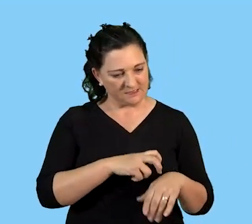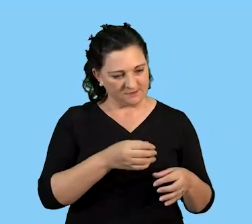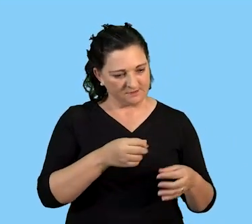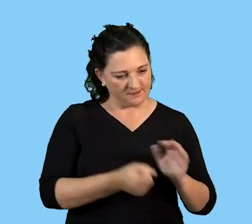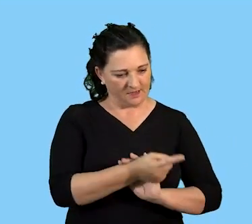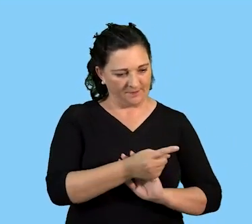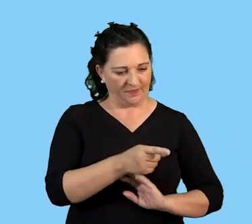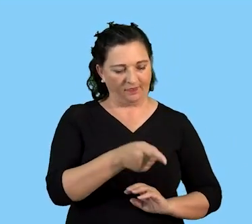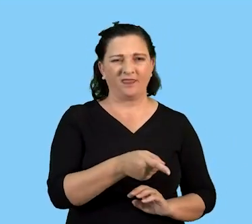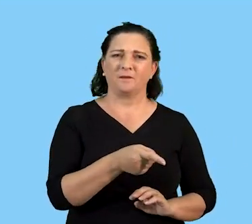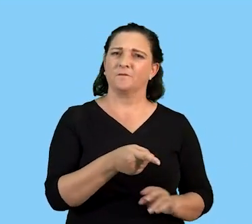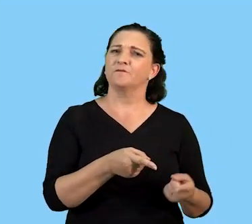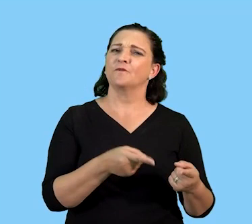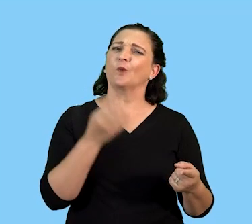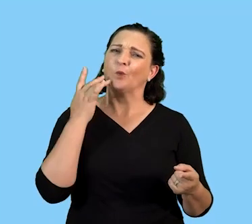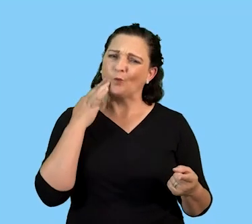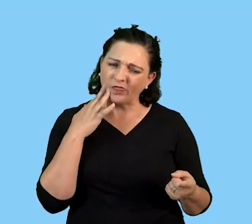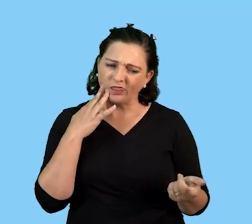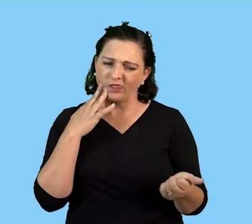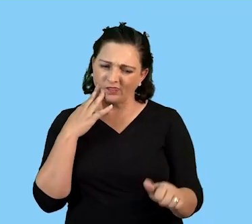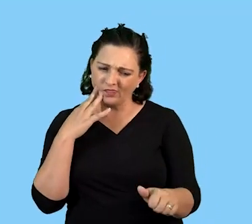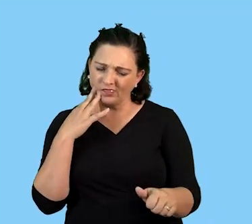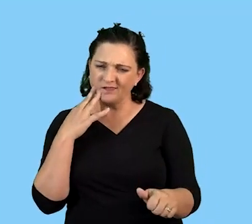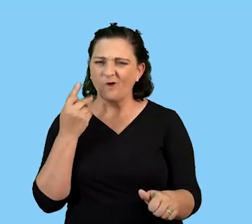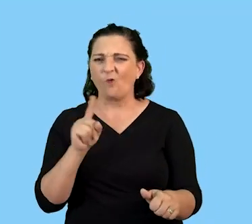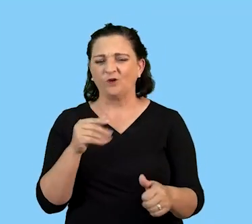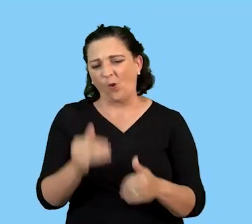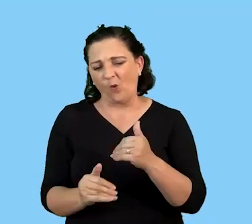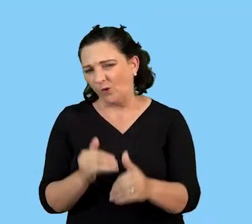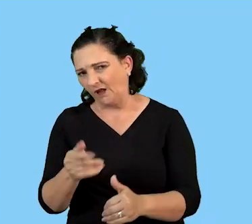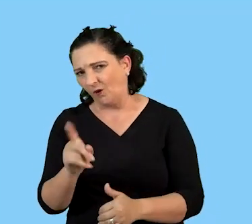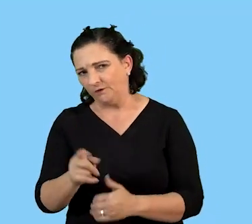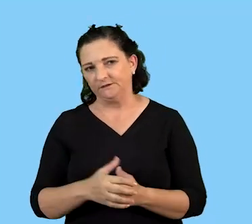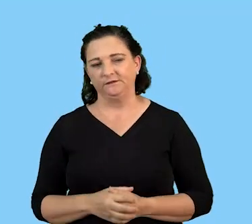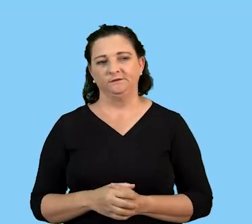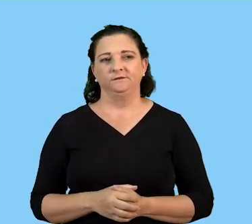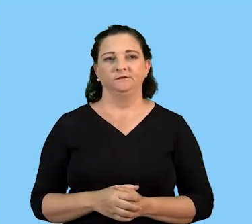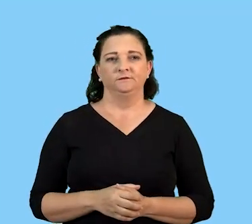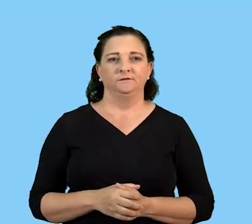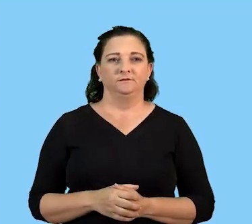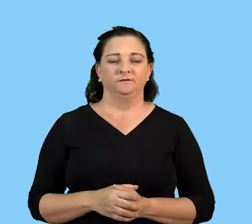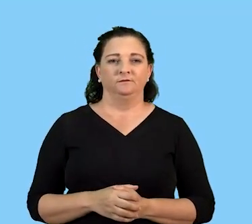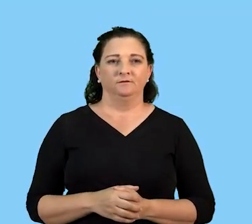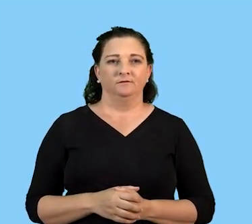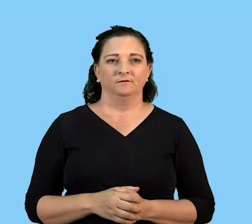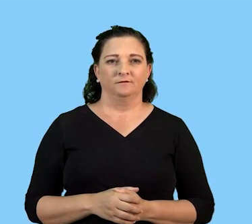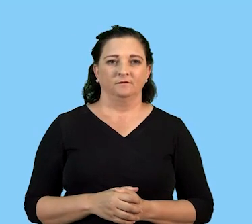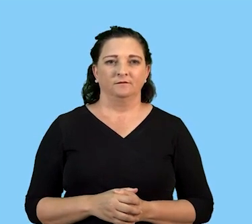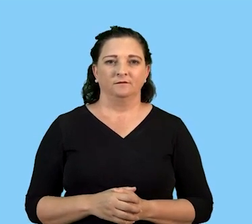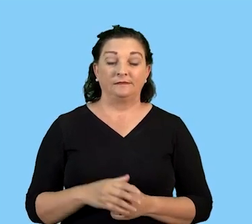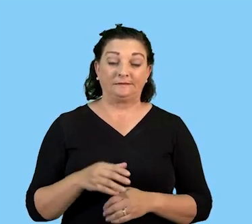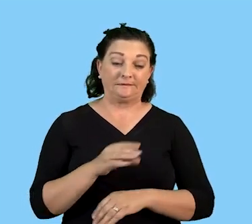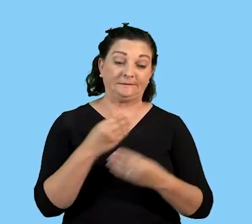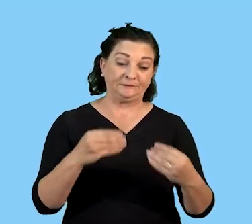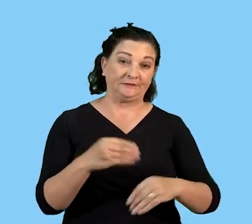for instance, when and in what order. It is the first step in dividing the